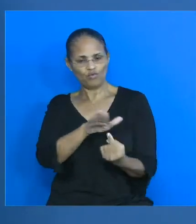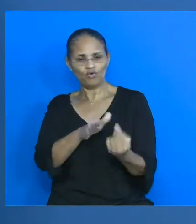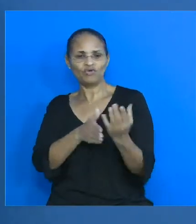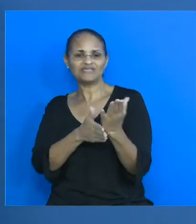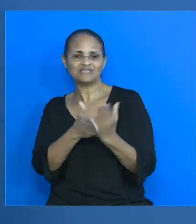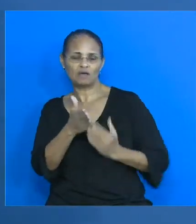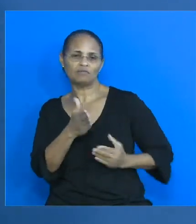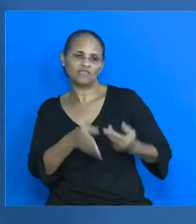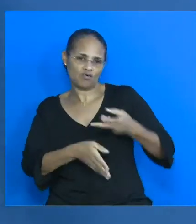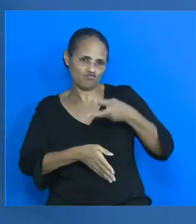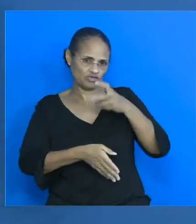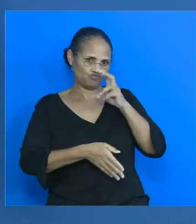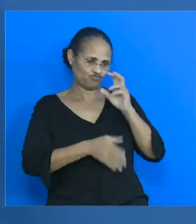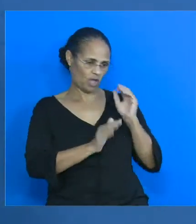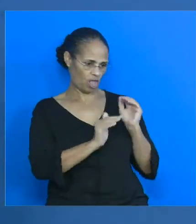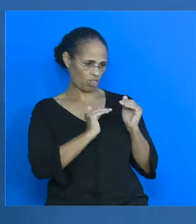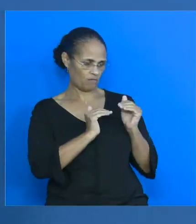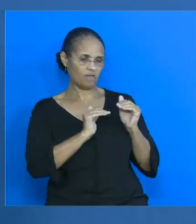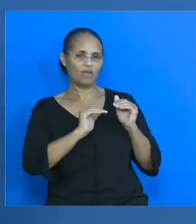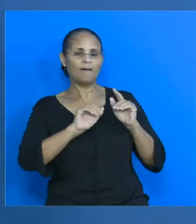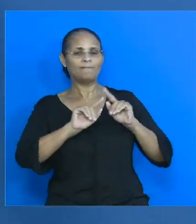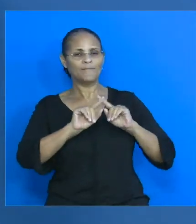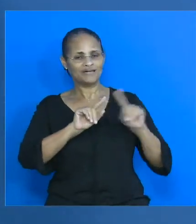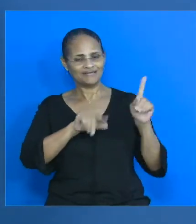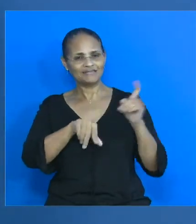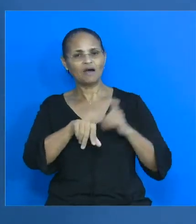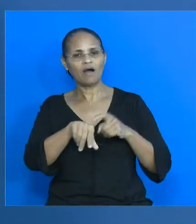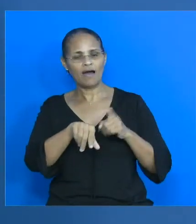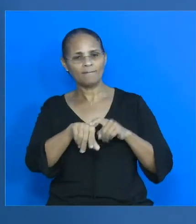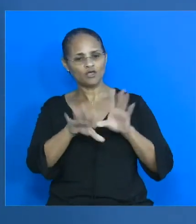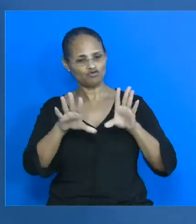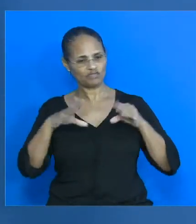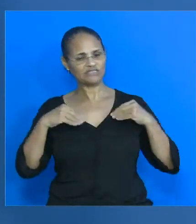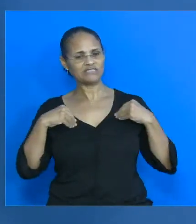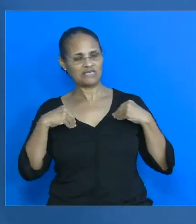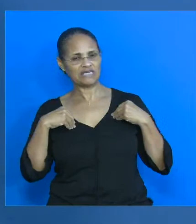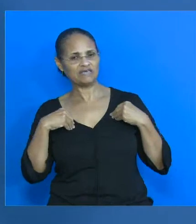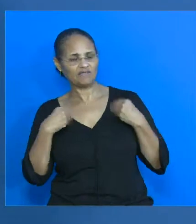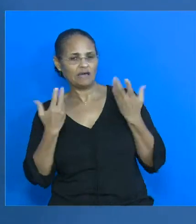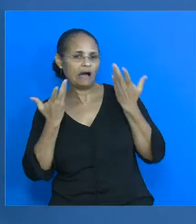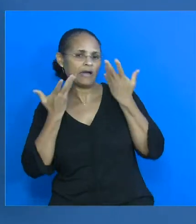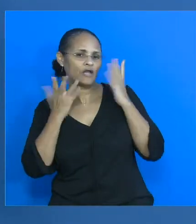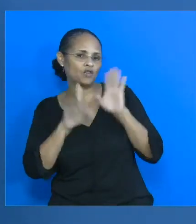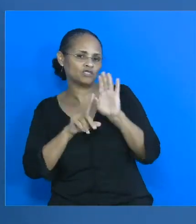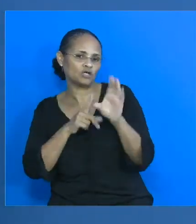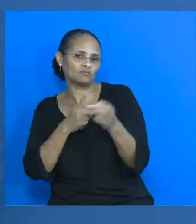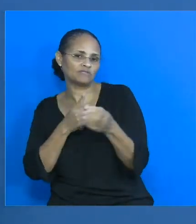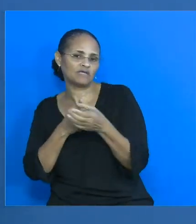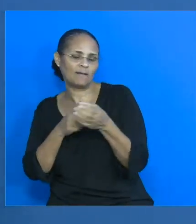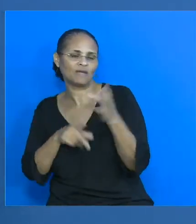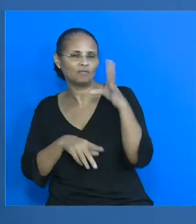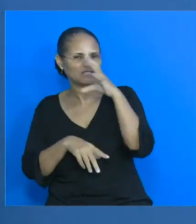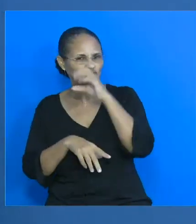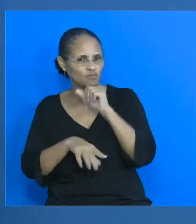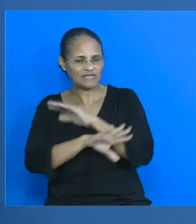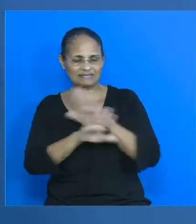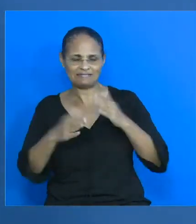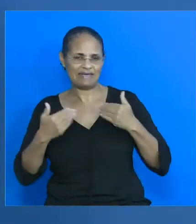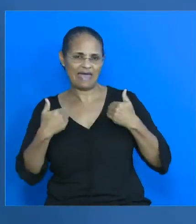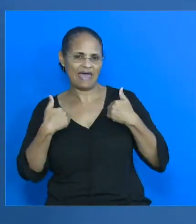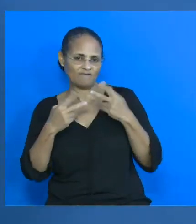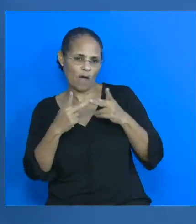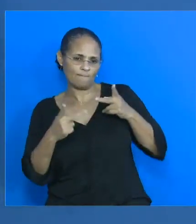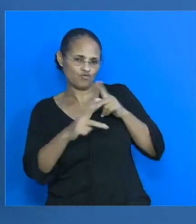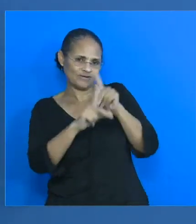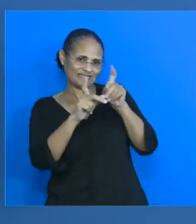somewhat restricted. And until such time as you've received and I don't know the circumstances, but I'm going to presume that they did not have a